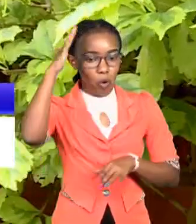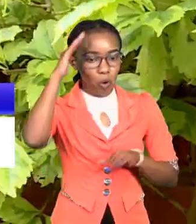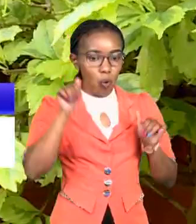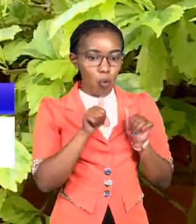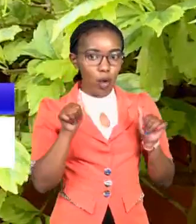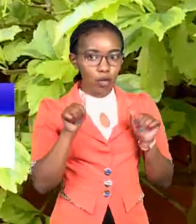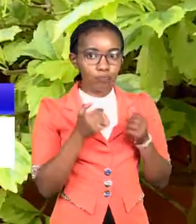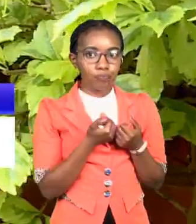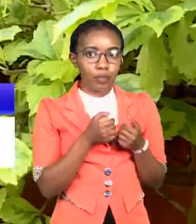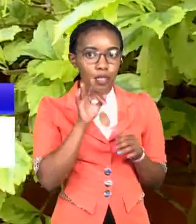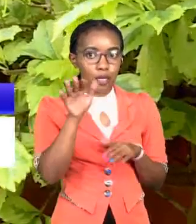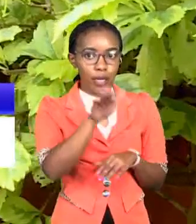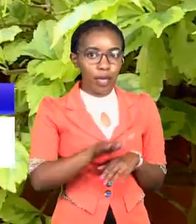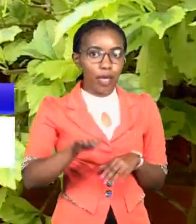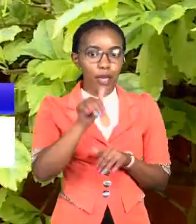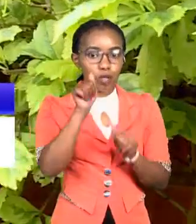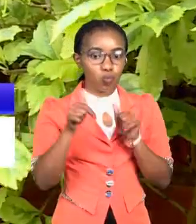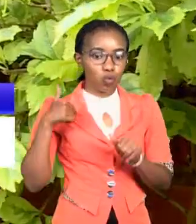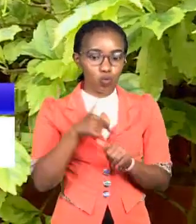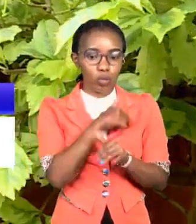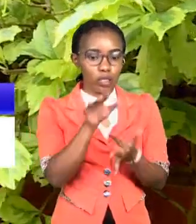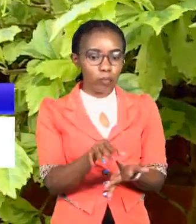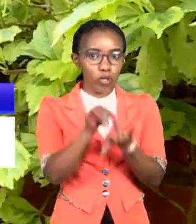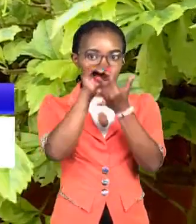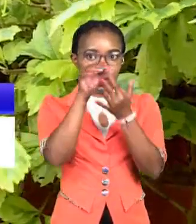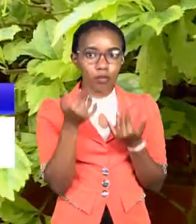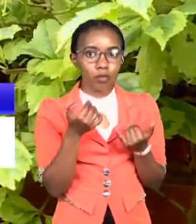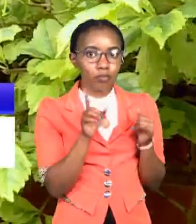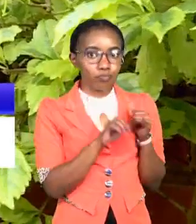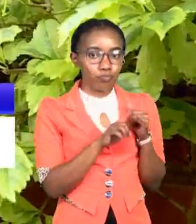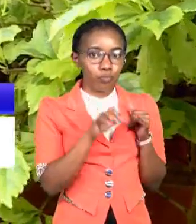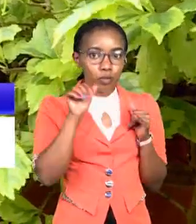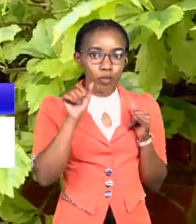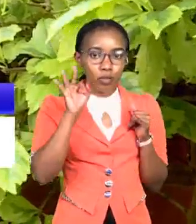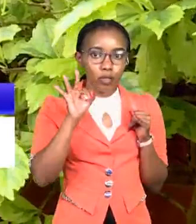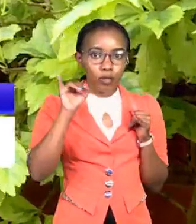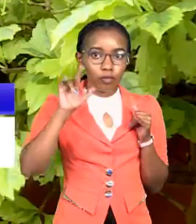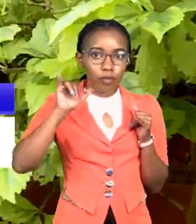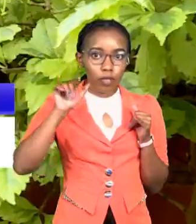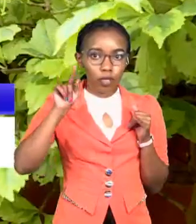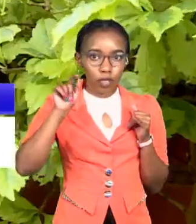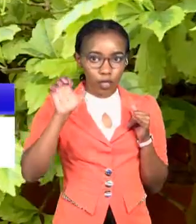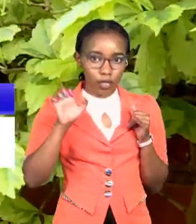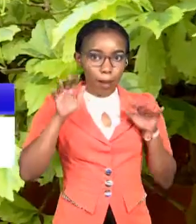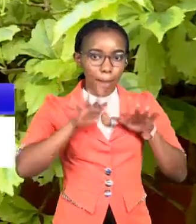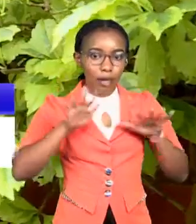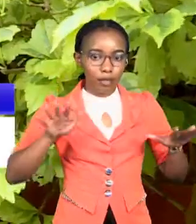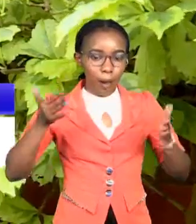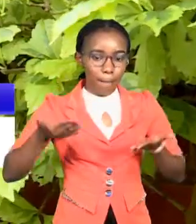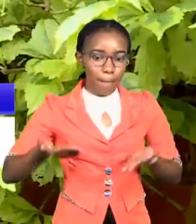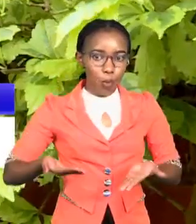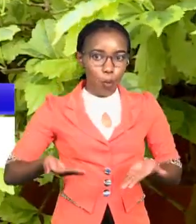these three areas are areas that we specialize in. So there's affiliate marketing. Affiliate marketing simply is the promotion